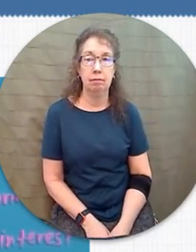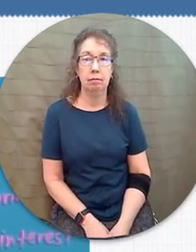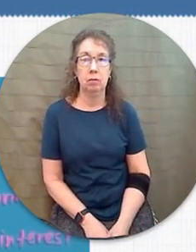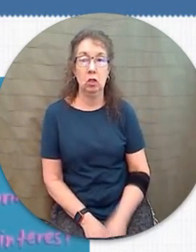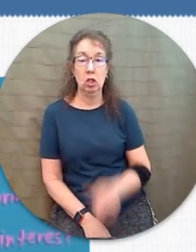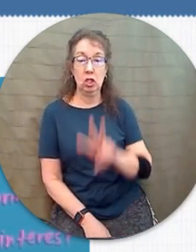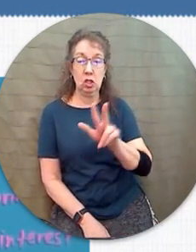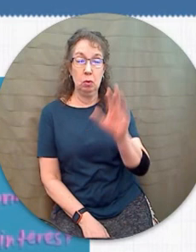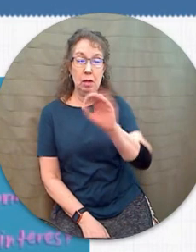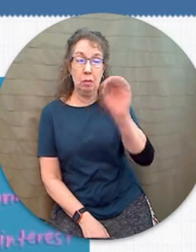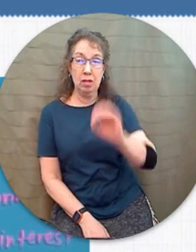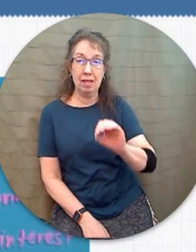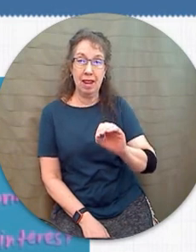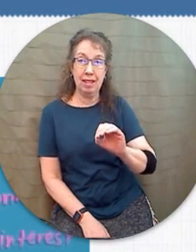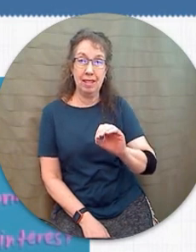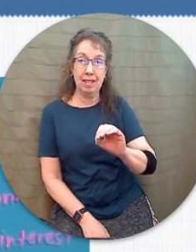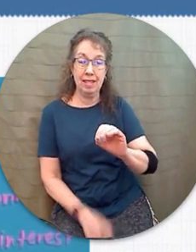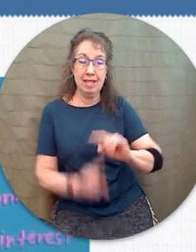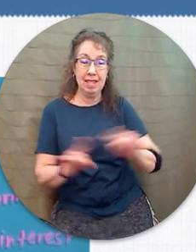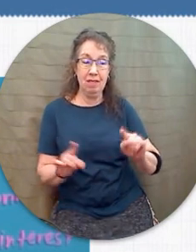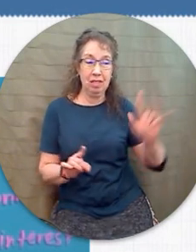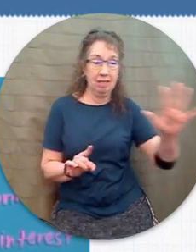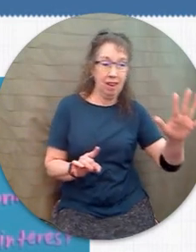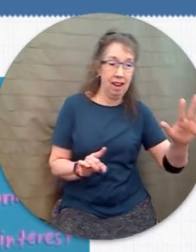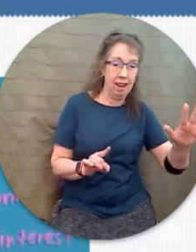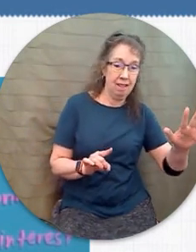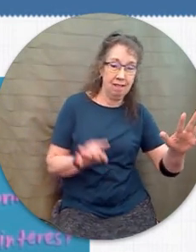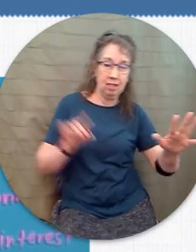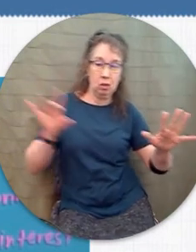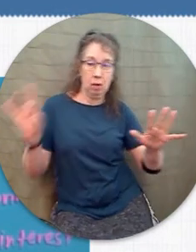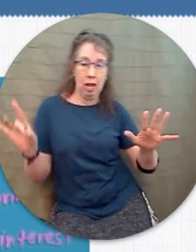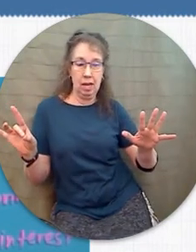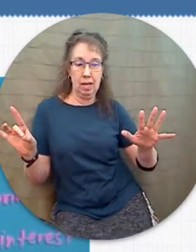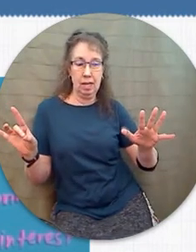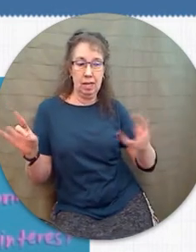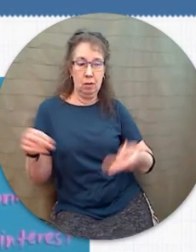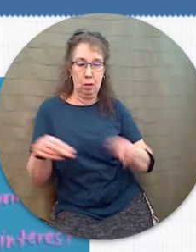percentage points in difference in interest rate